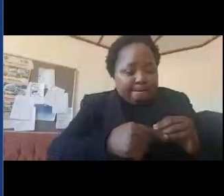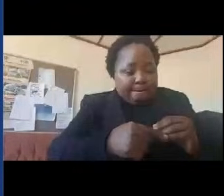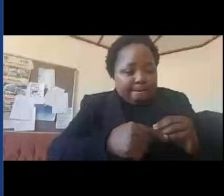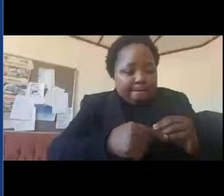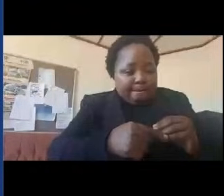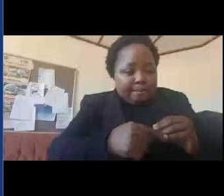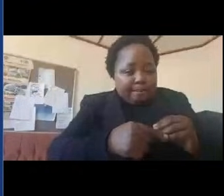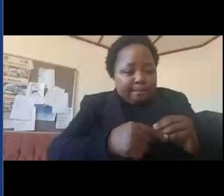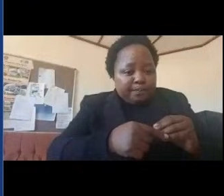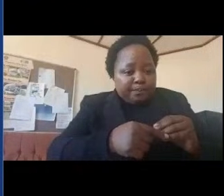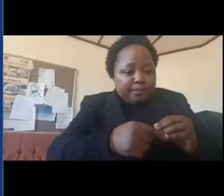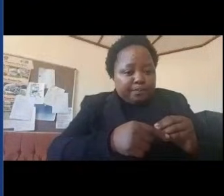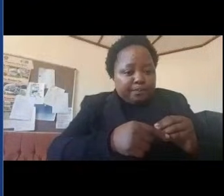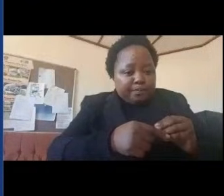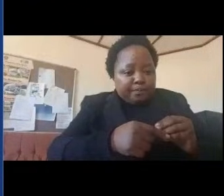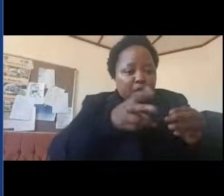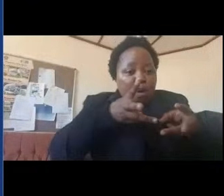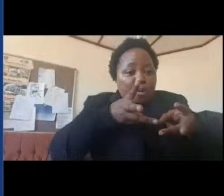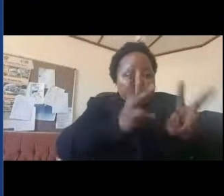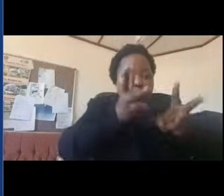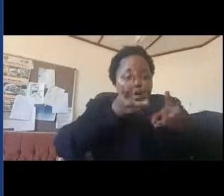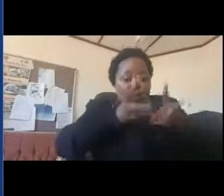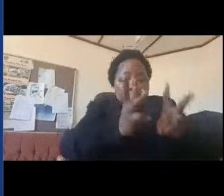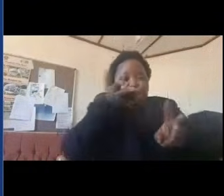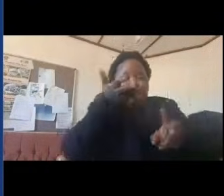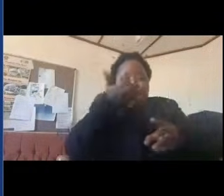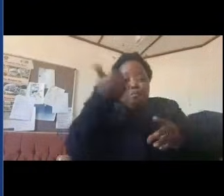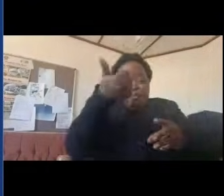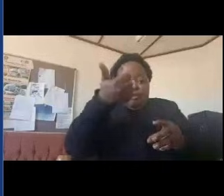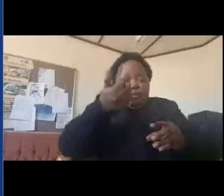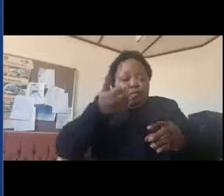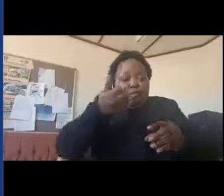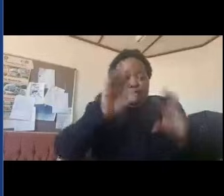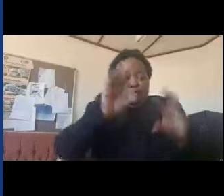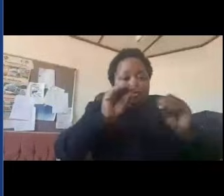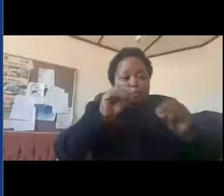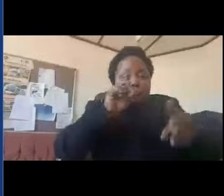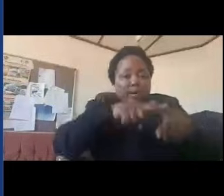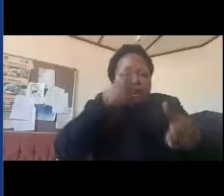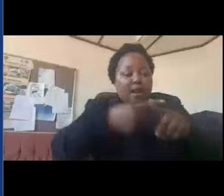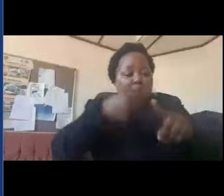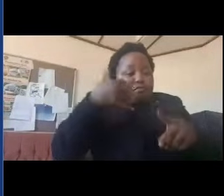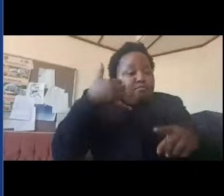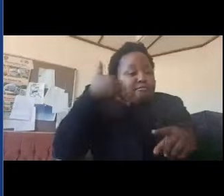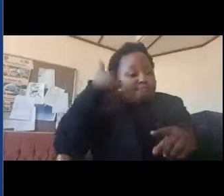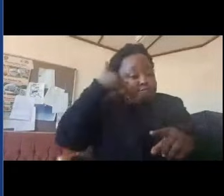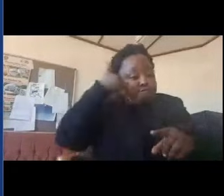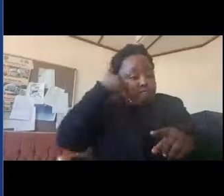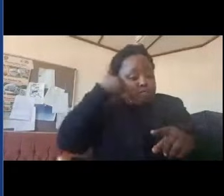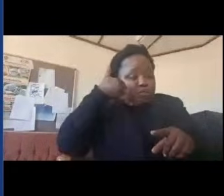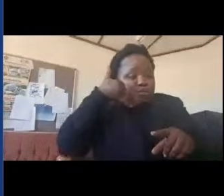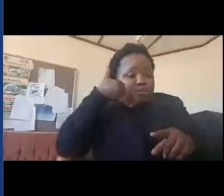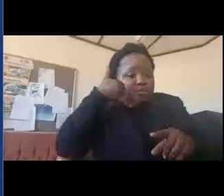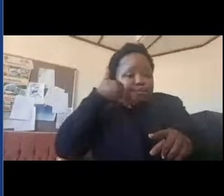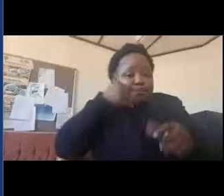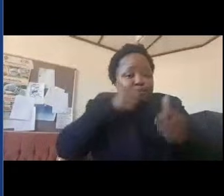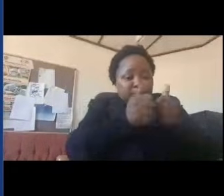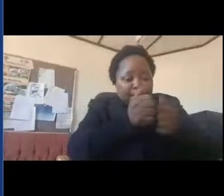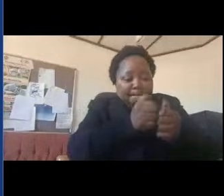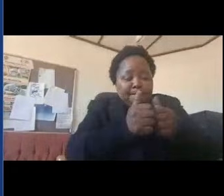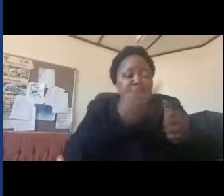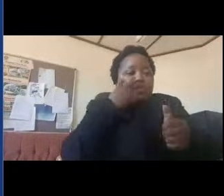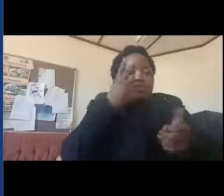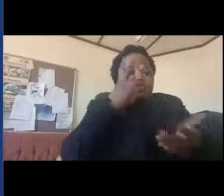Here is another model reality. Think about smartphone. It has the most powerful processor,